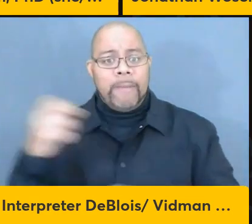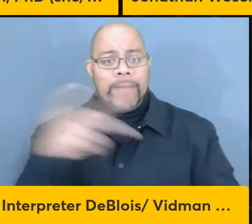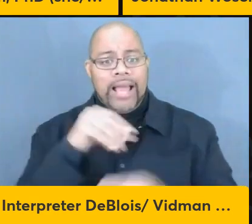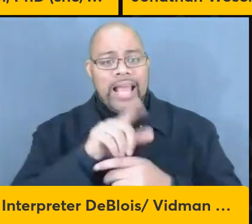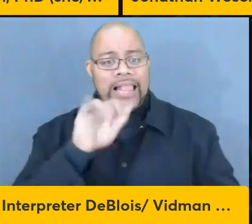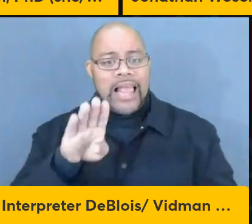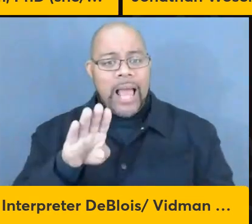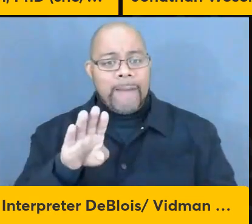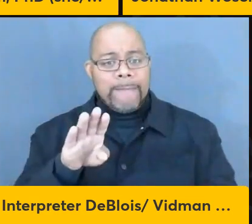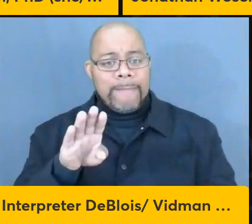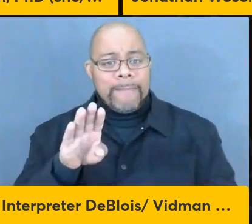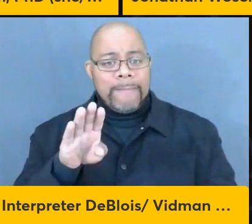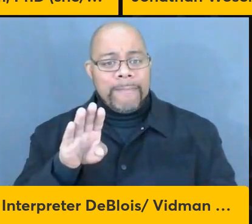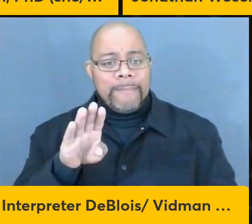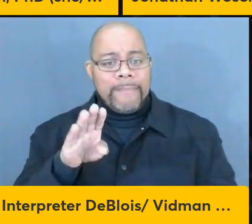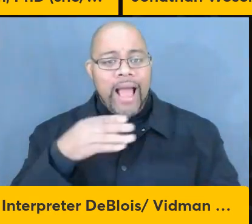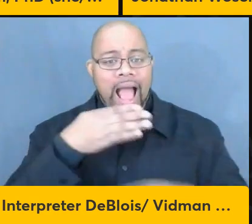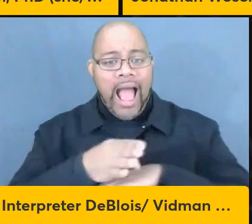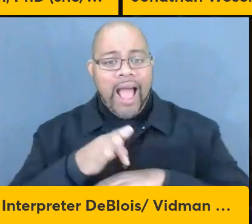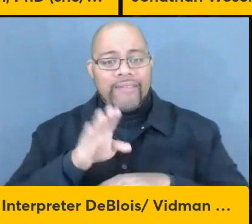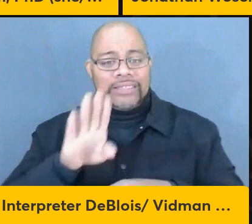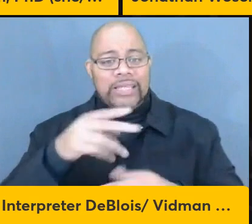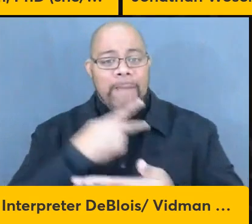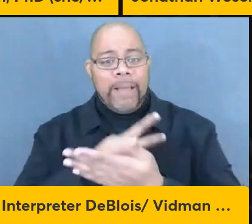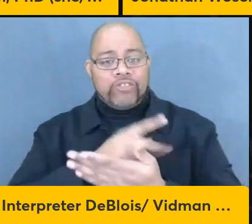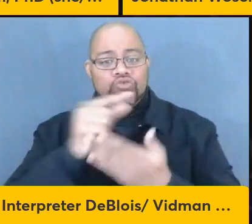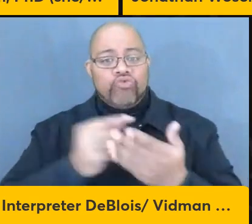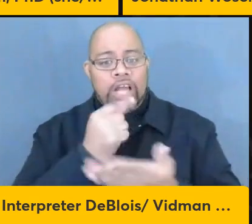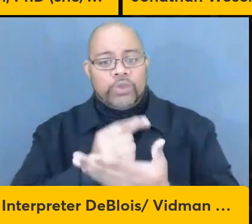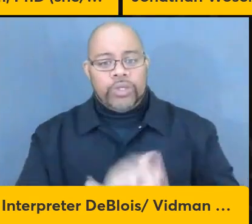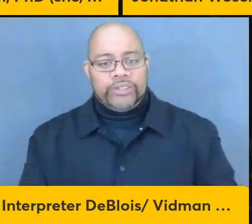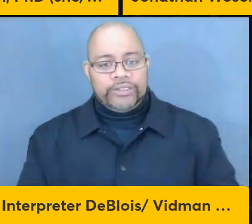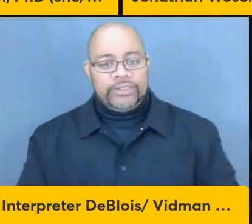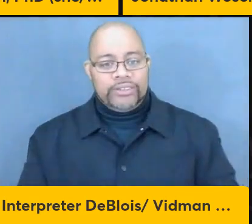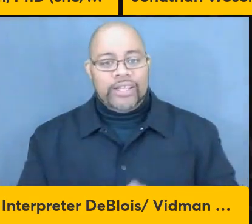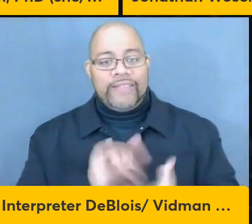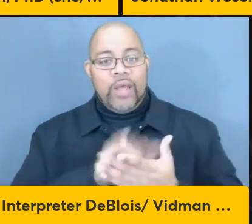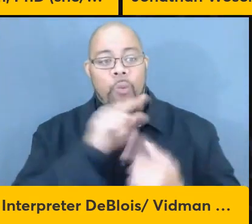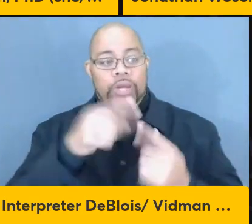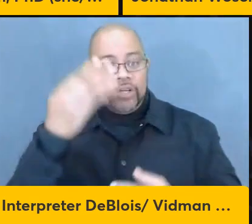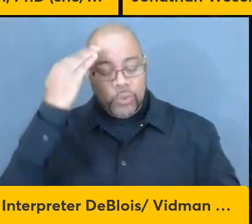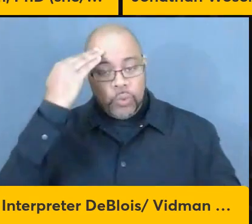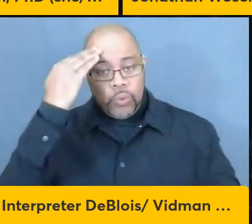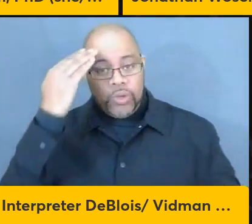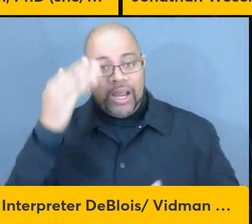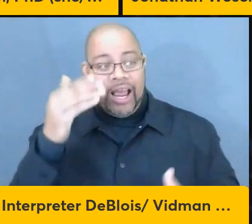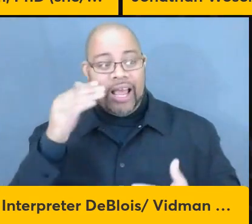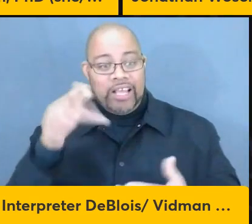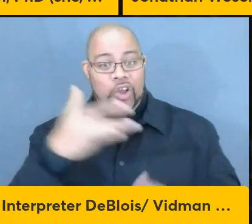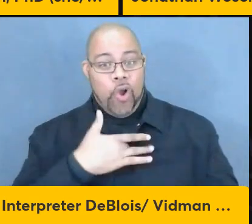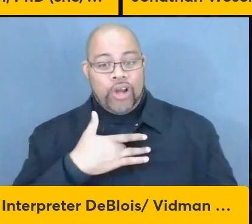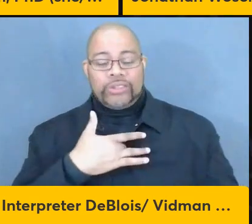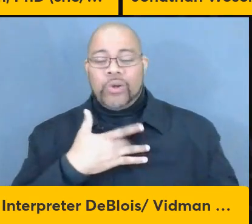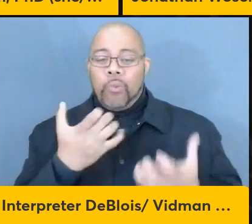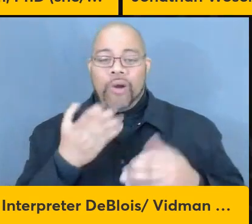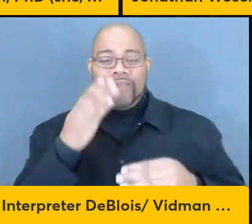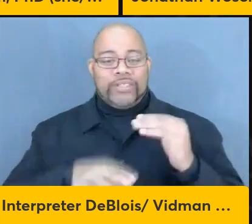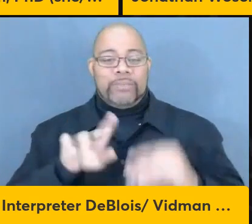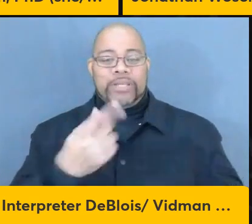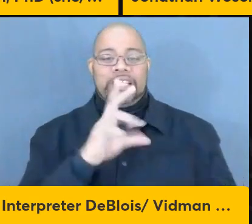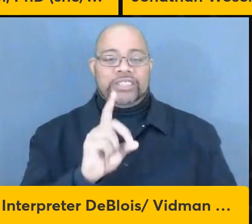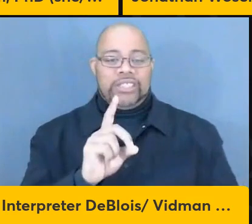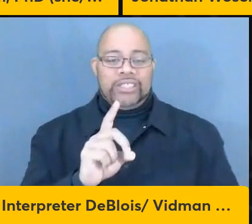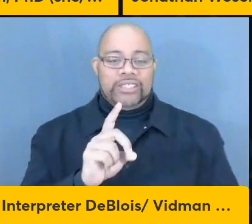the lab after his master's graduation. And that's when he knew that at his heart, he wanted to finish his